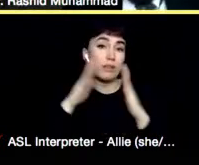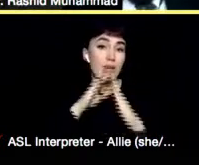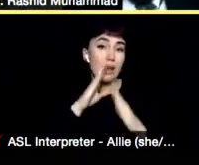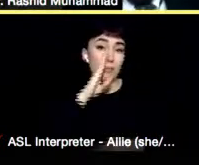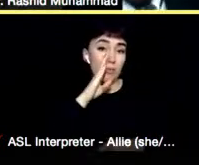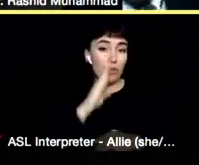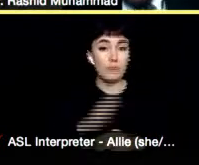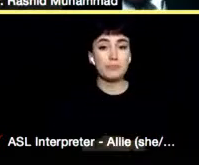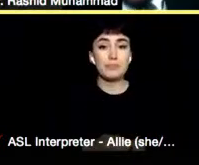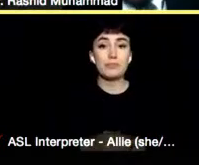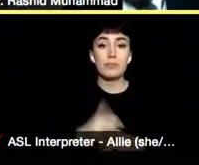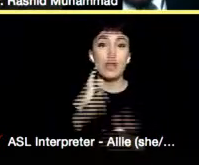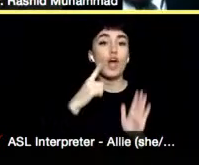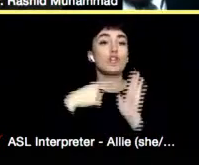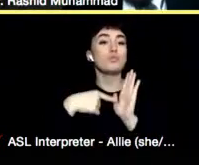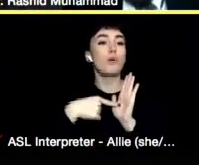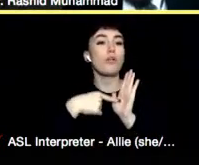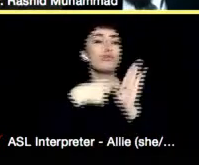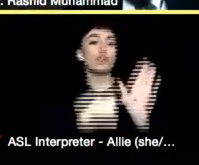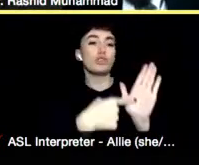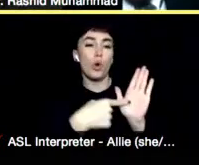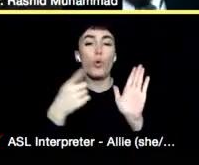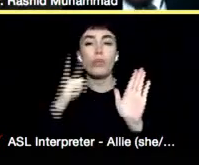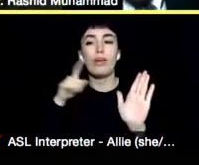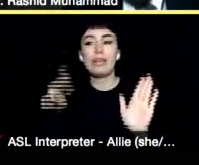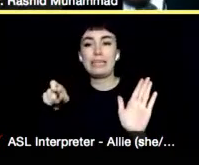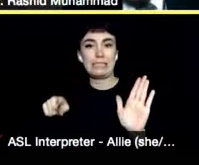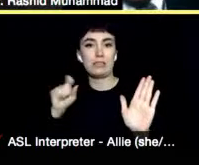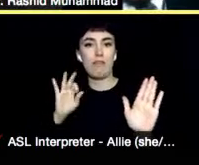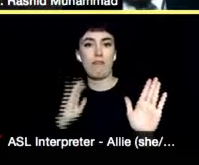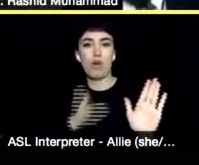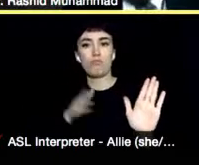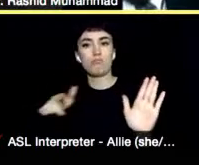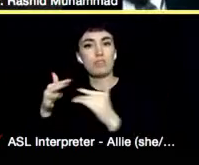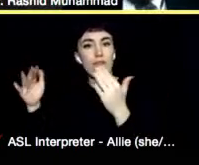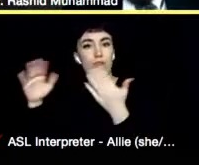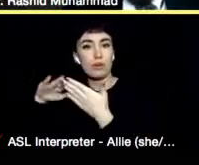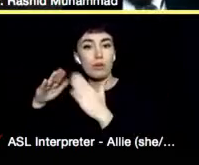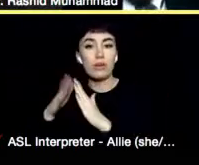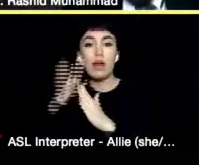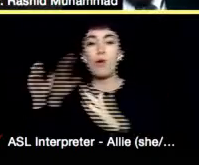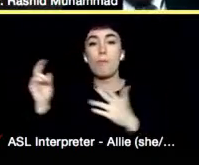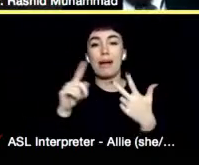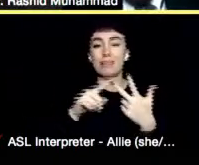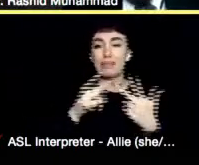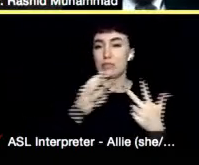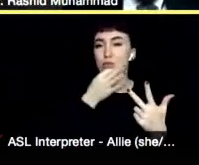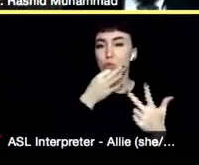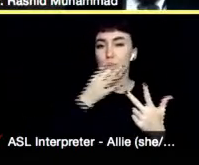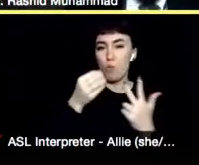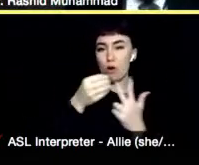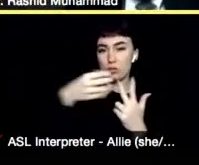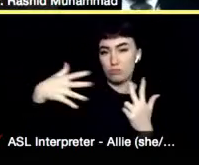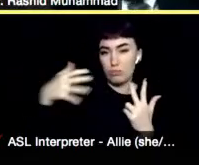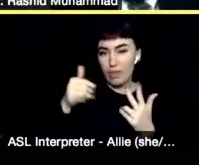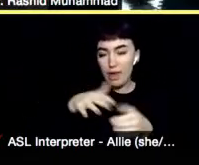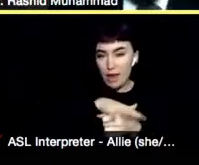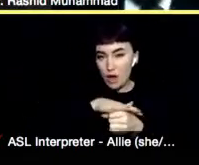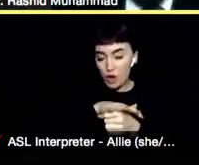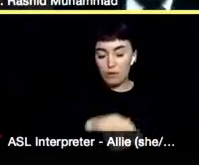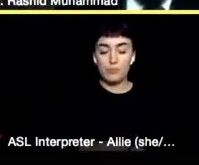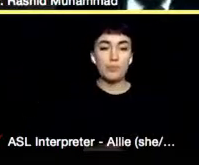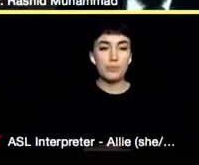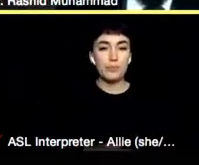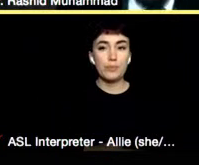of our diverse community. I'll come back to this just for a quick second to give a little bit more detail in that area, because it is usually